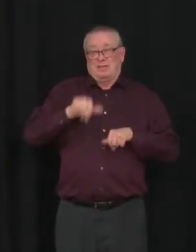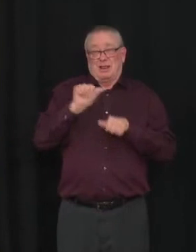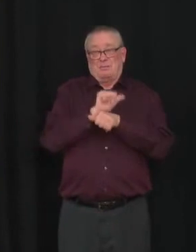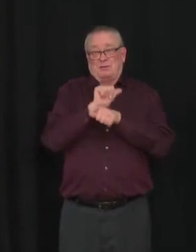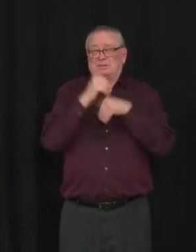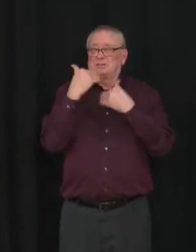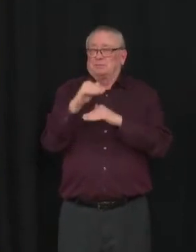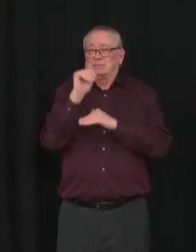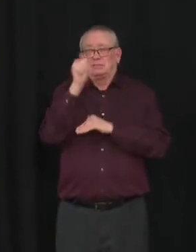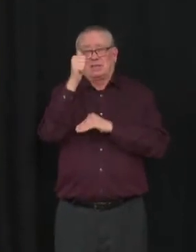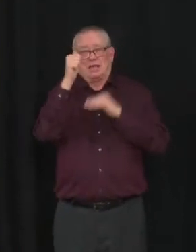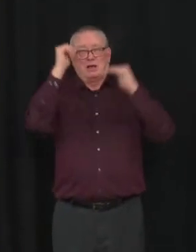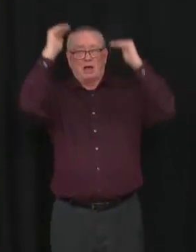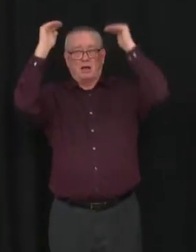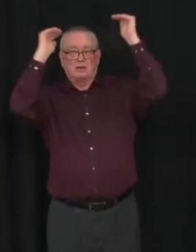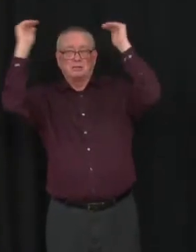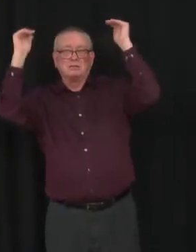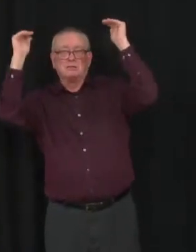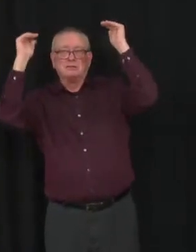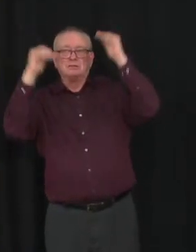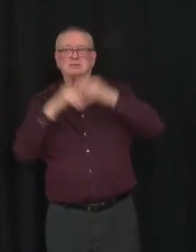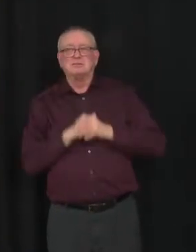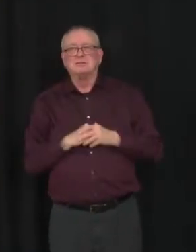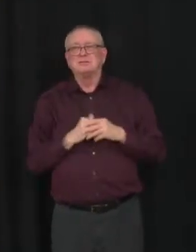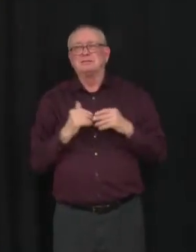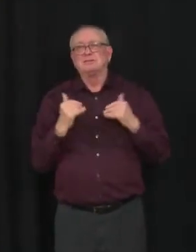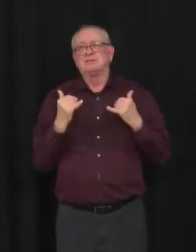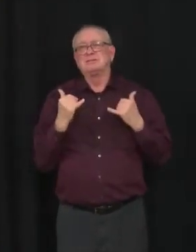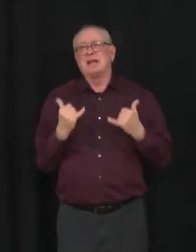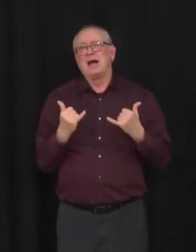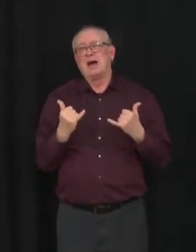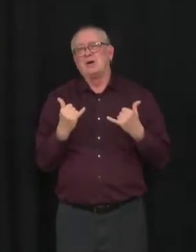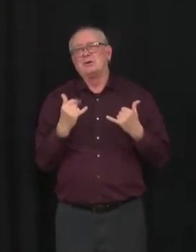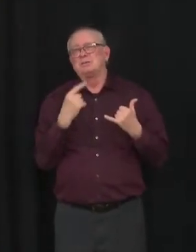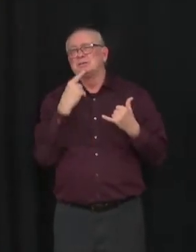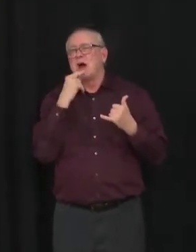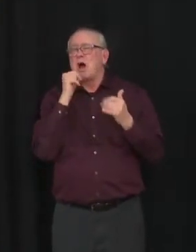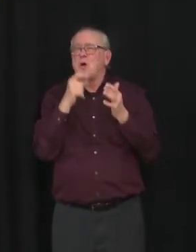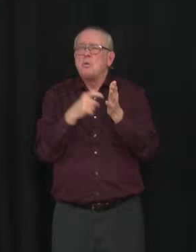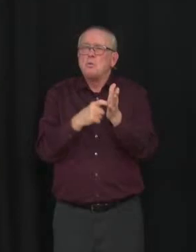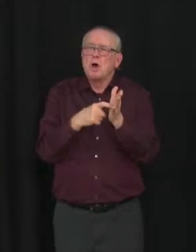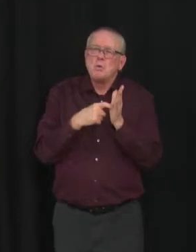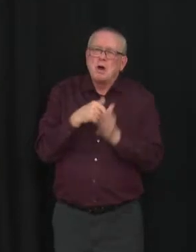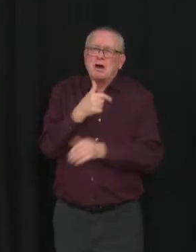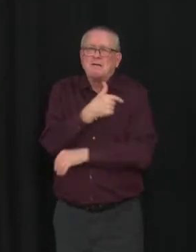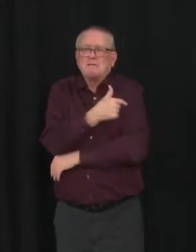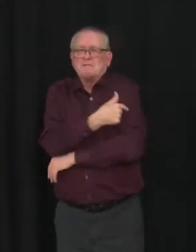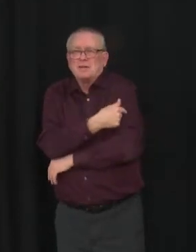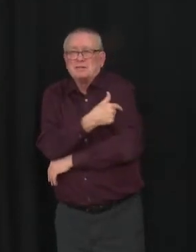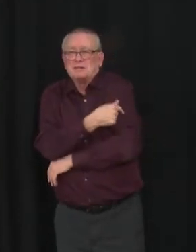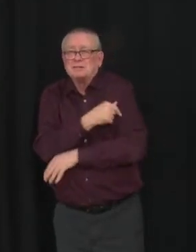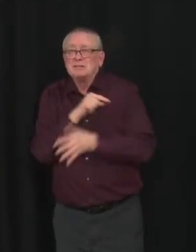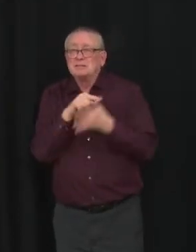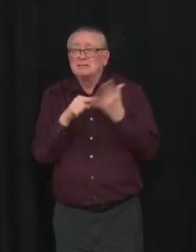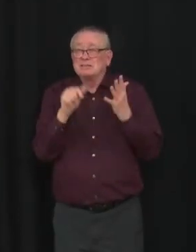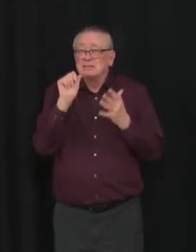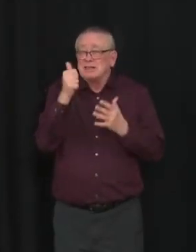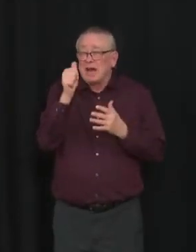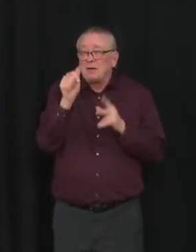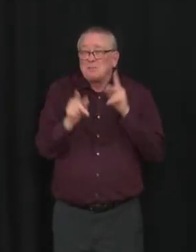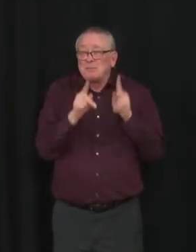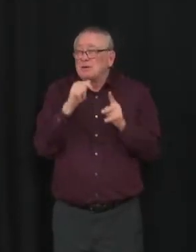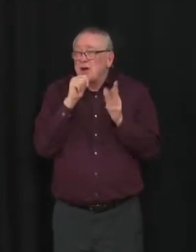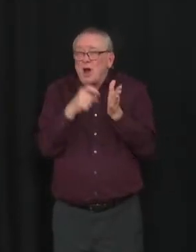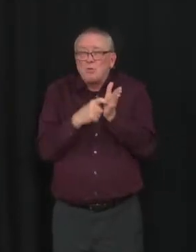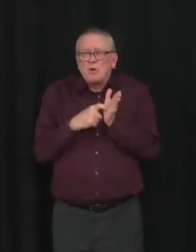With respect to the unvaccinated, we were in I think, a really difficult situation where we were saying even